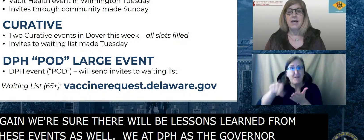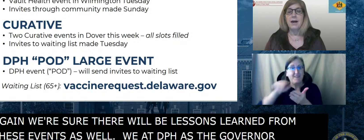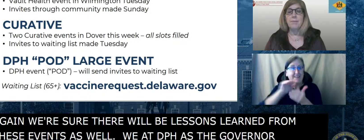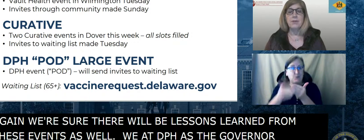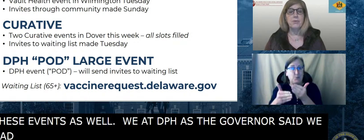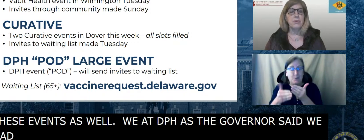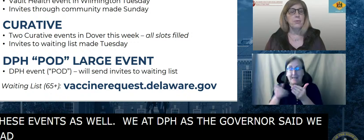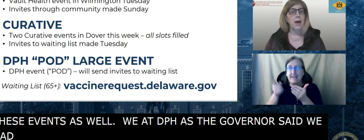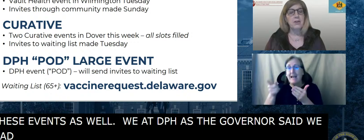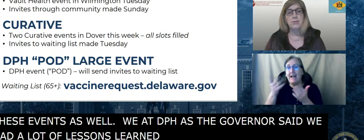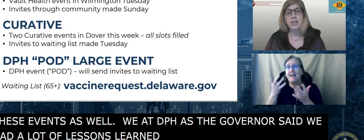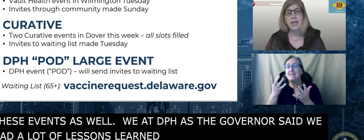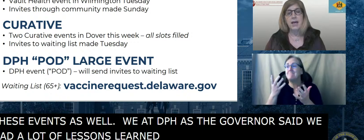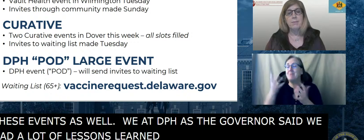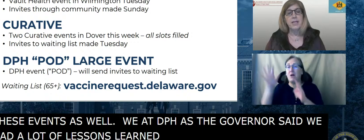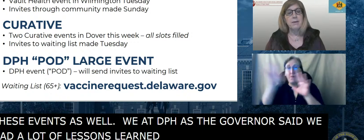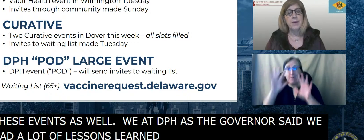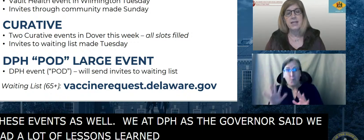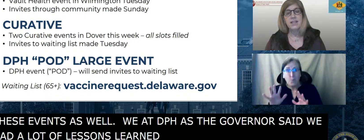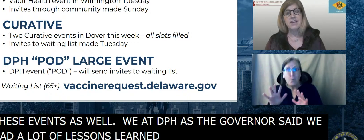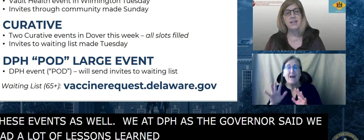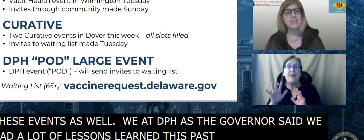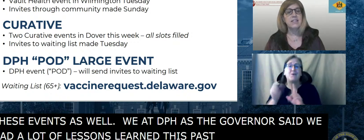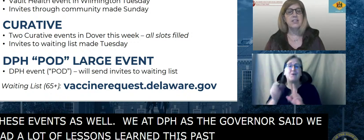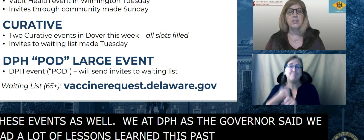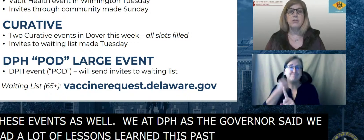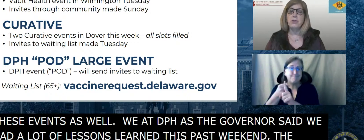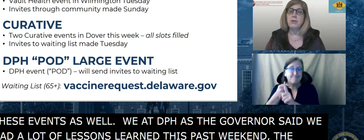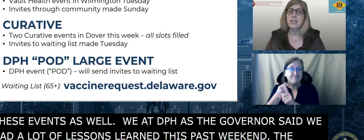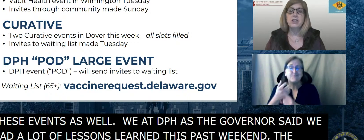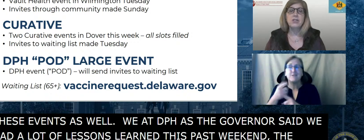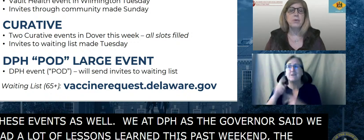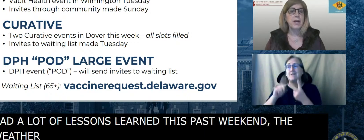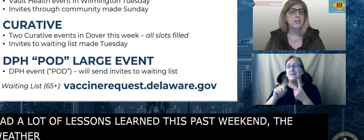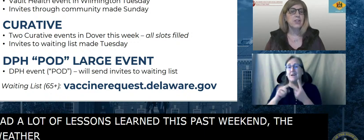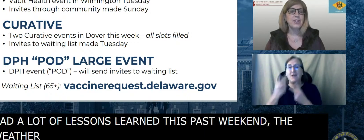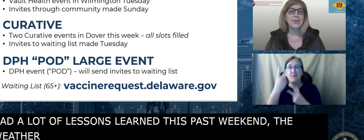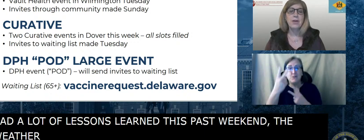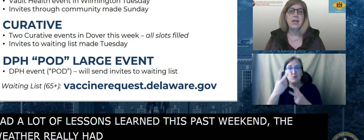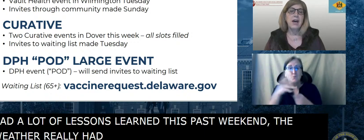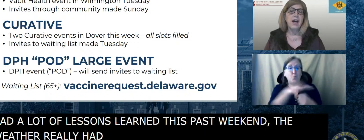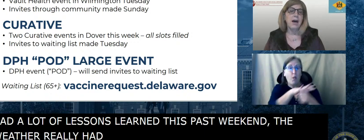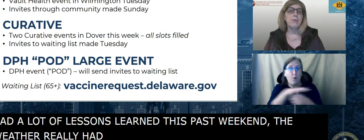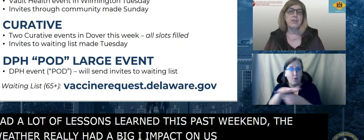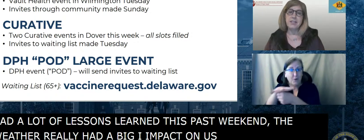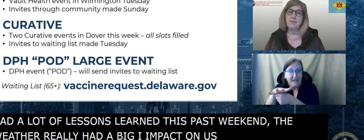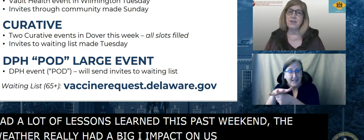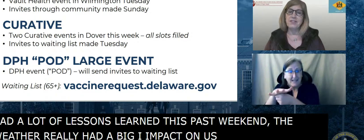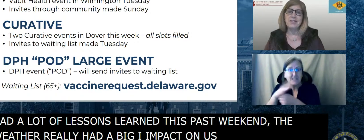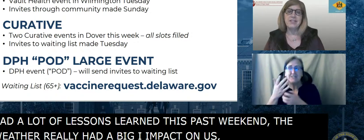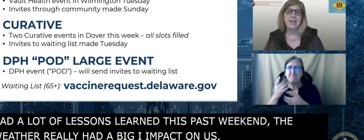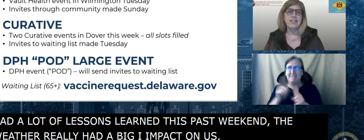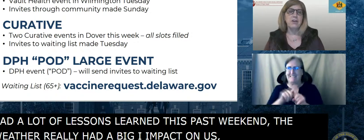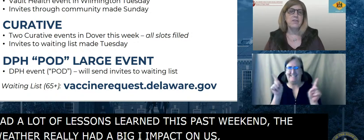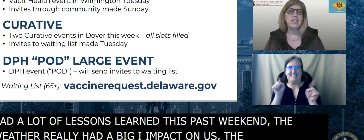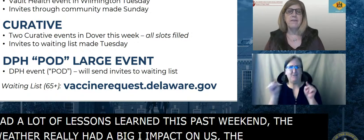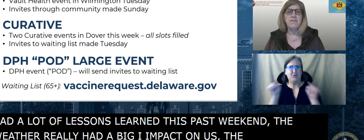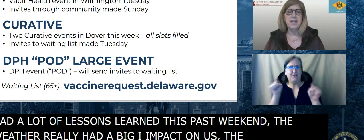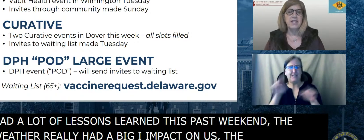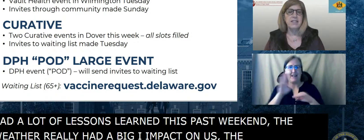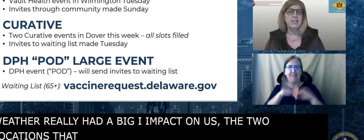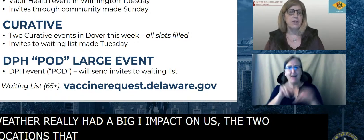weekend. The weather really had a big impact on us. The two locations we went to were different than the